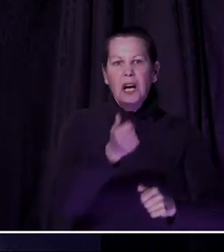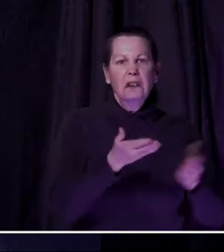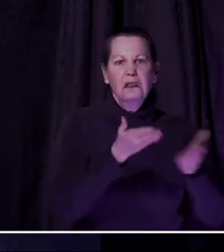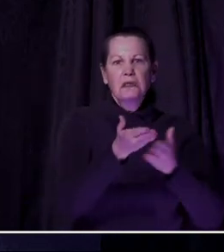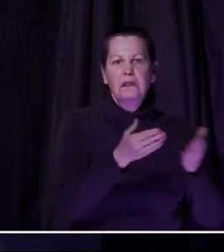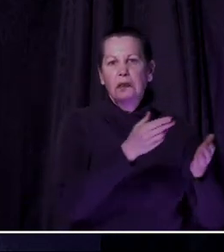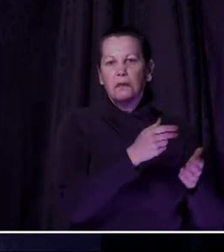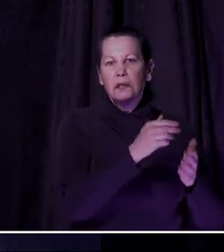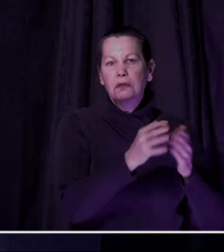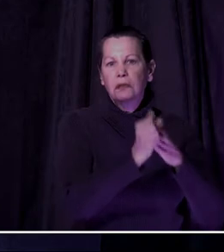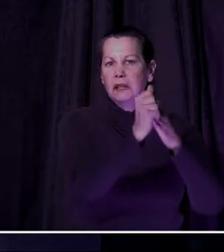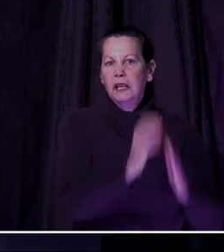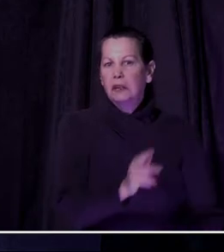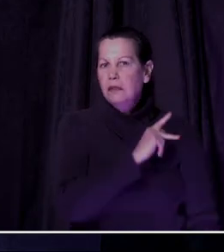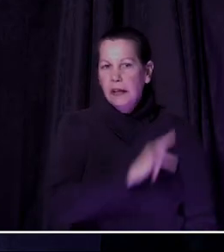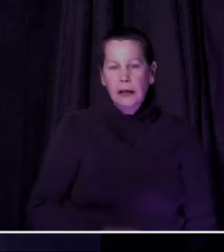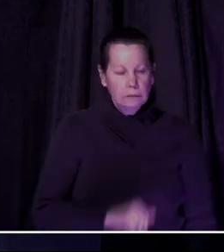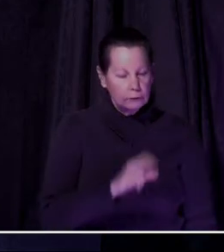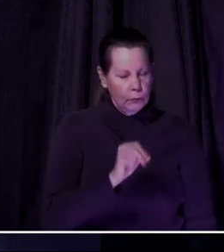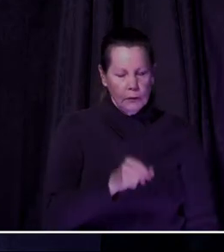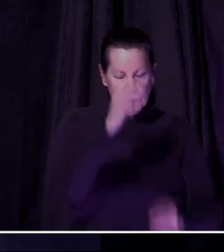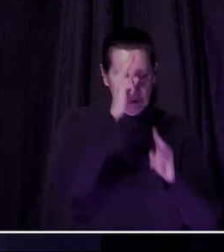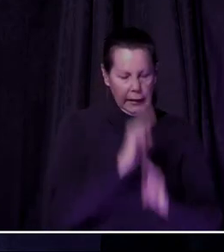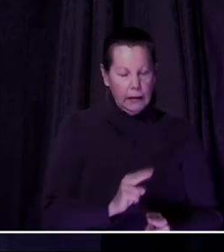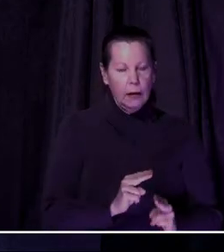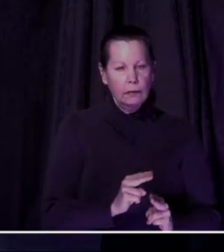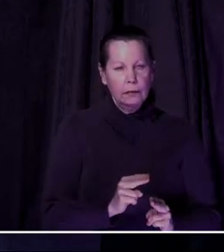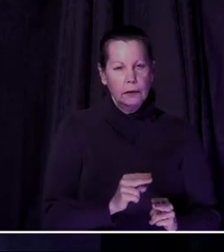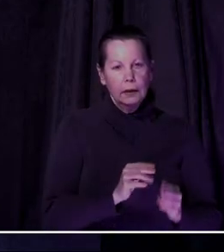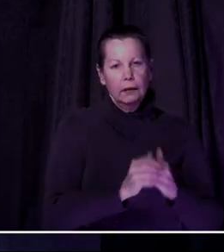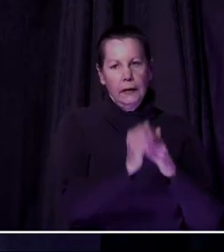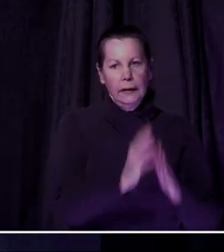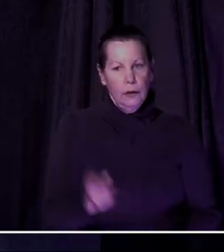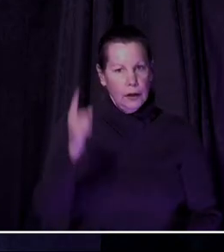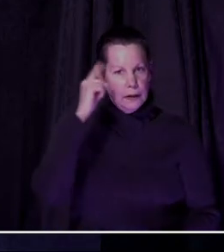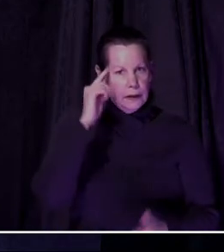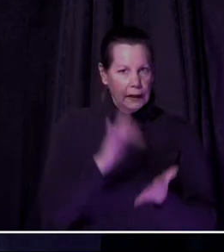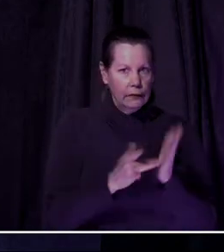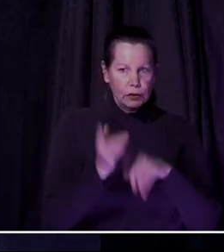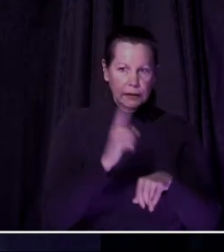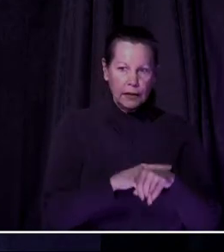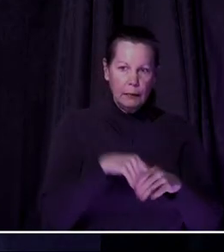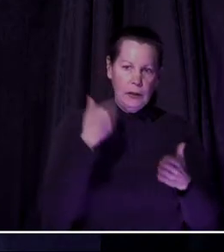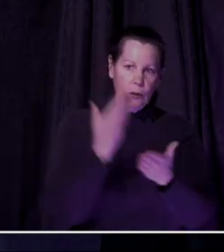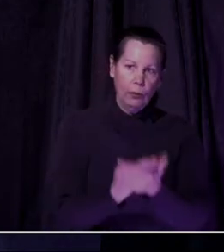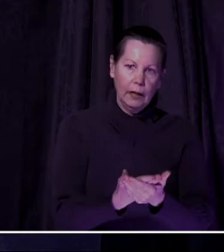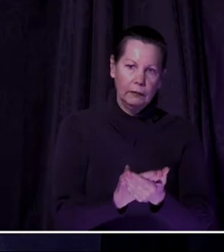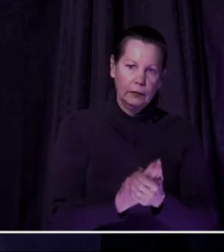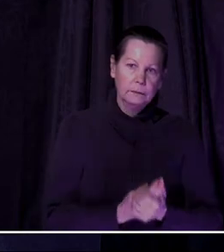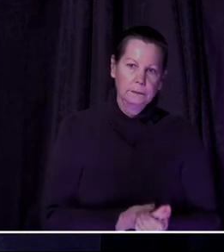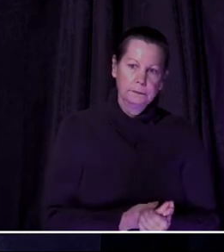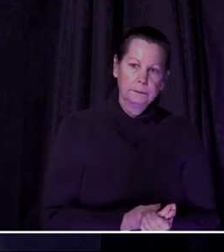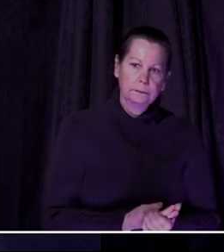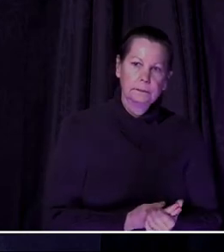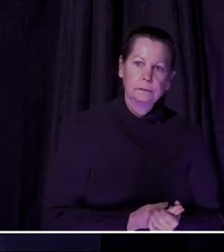they still honored him. Now think of Jesus. In a time when he came on the scene,